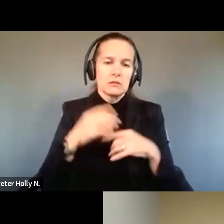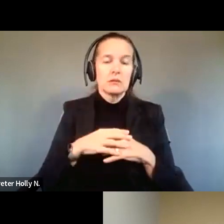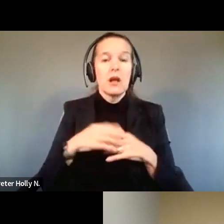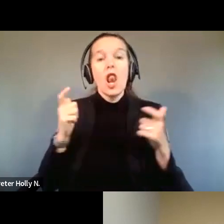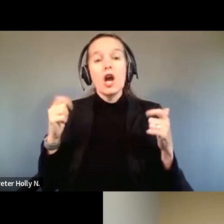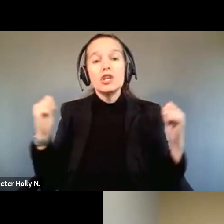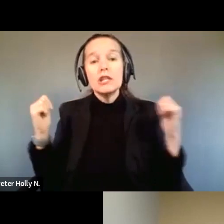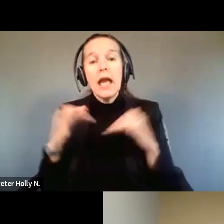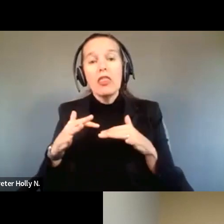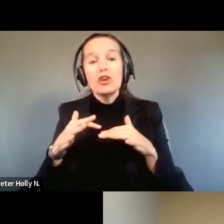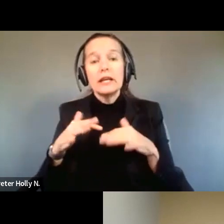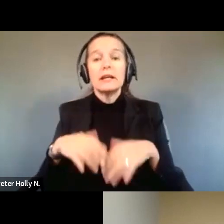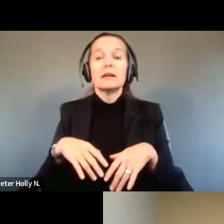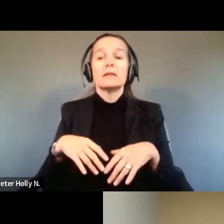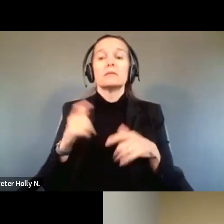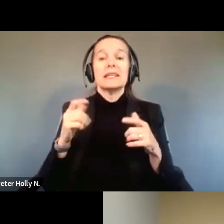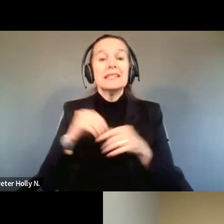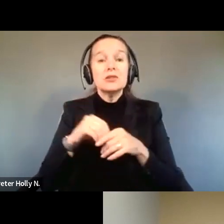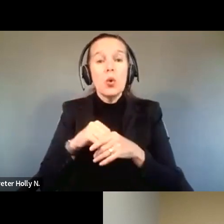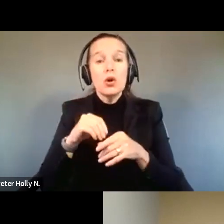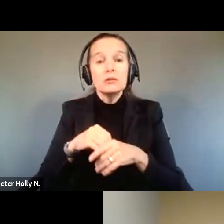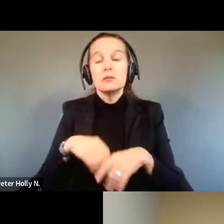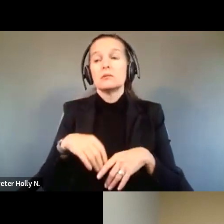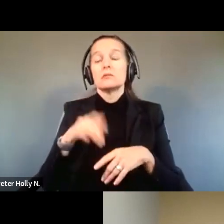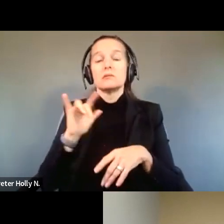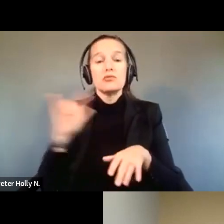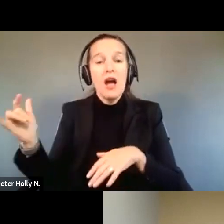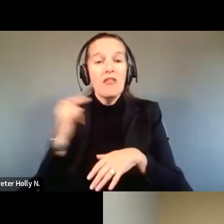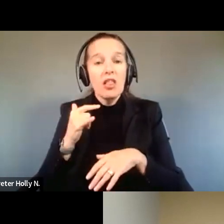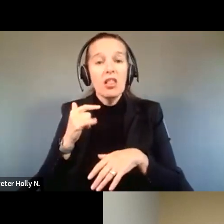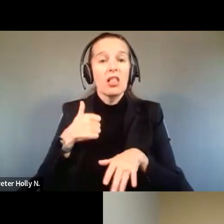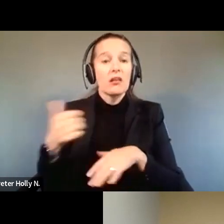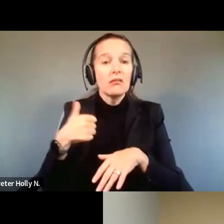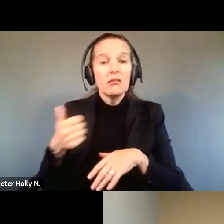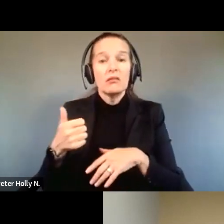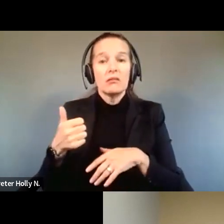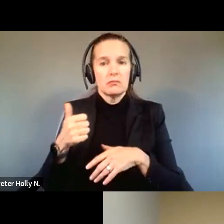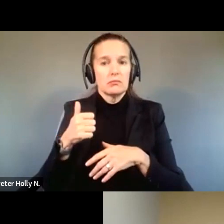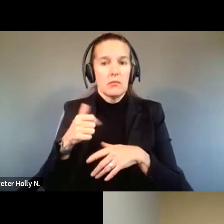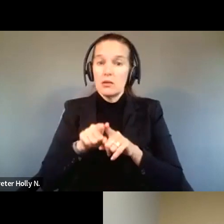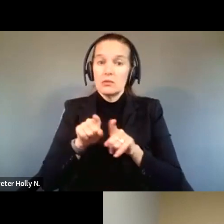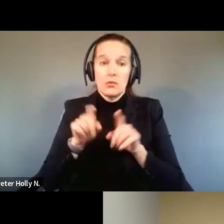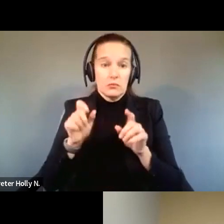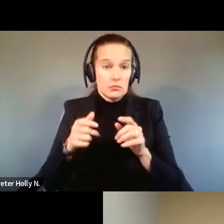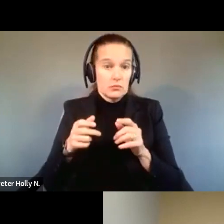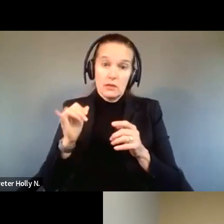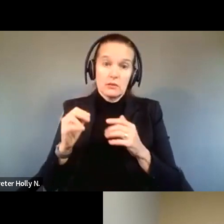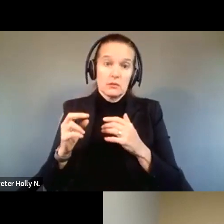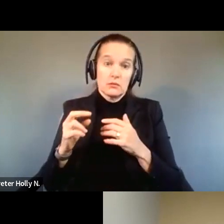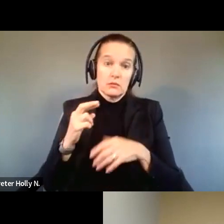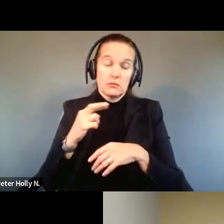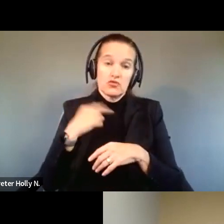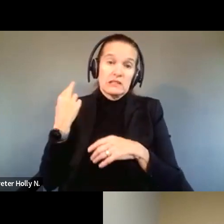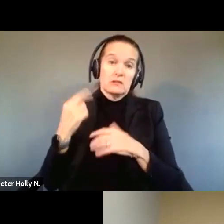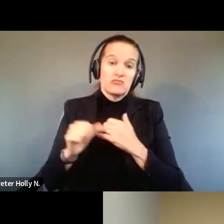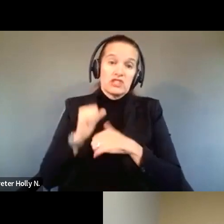large gatherings, especially in indoor settings, travel, all of these are also associated with a risk for getting a